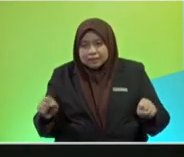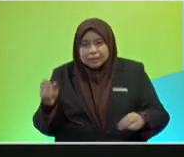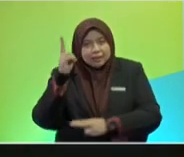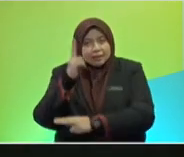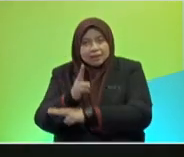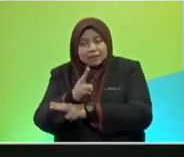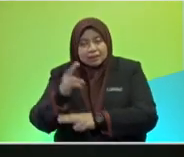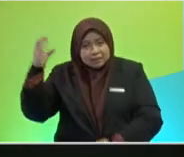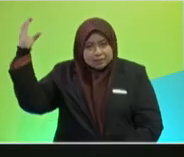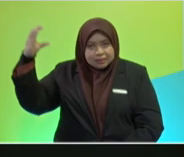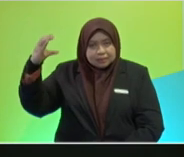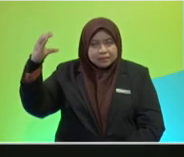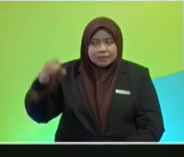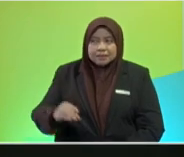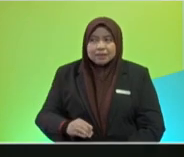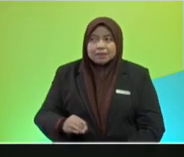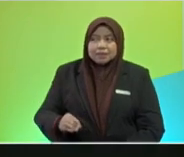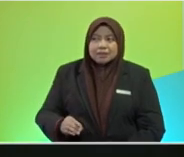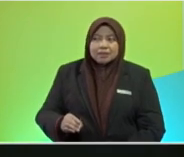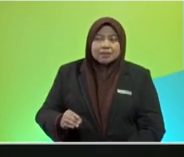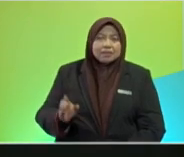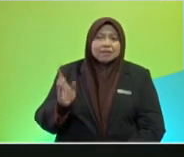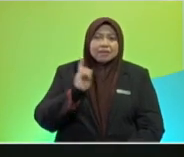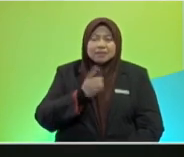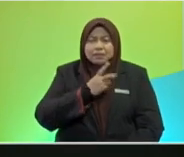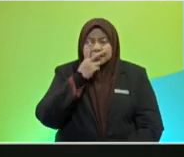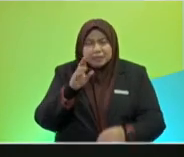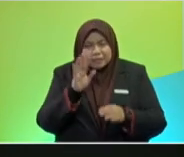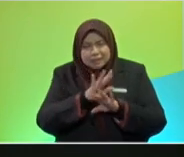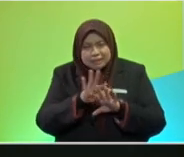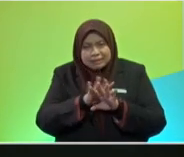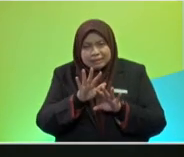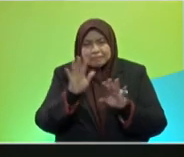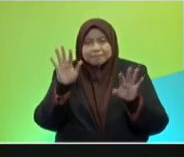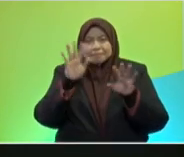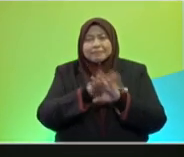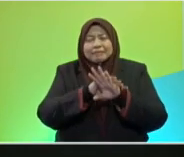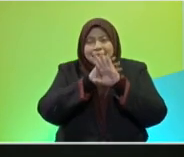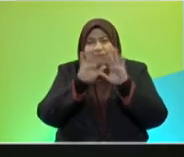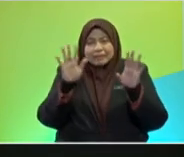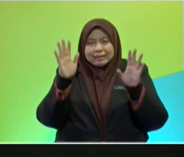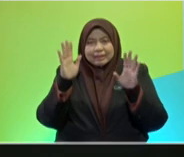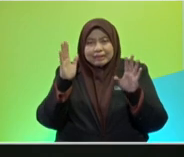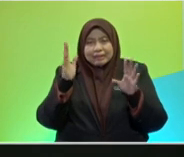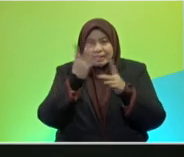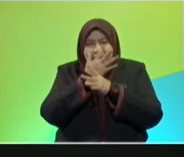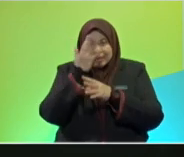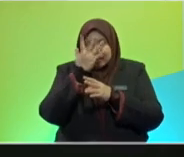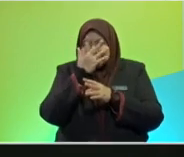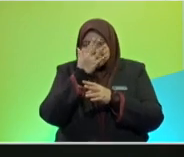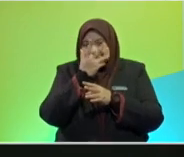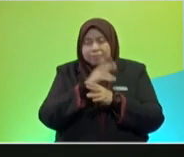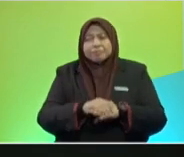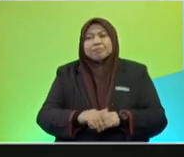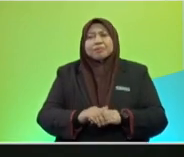fully. Okay. So that's why we only see very faint shadow. Okay. Okay, what about this colored plastic sheet? Oh,